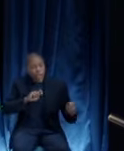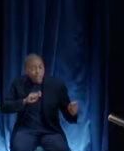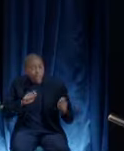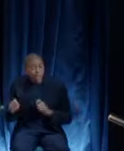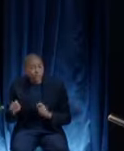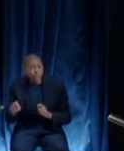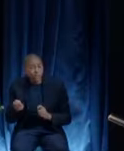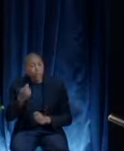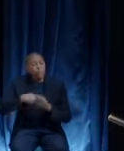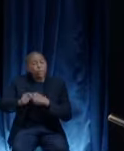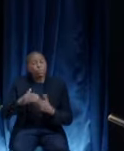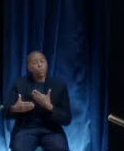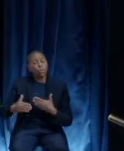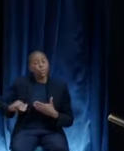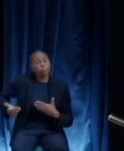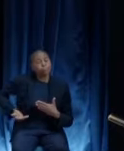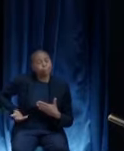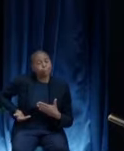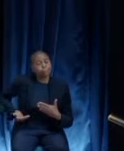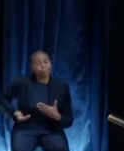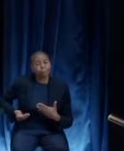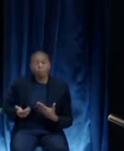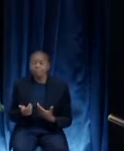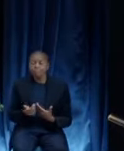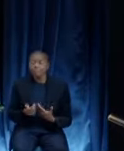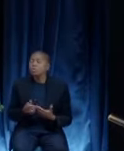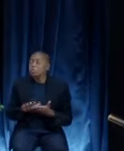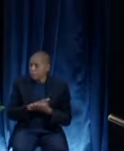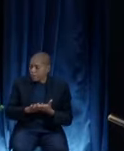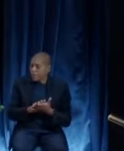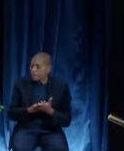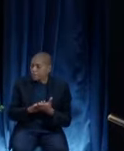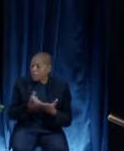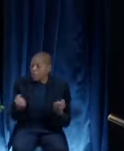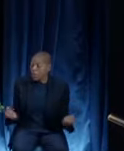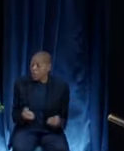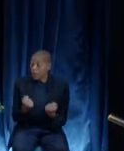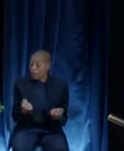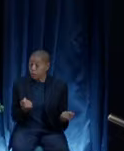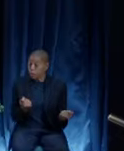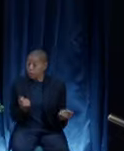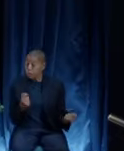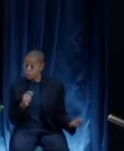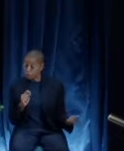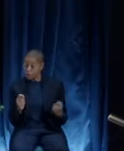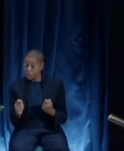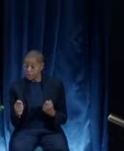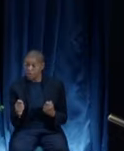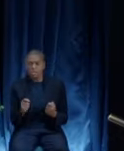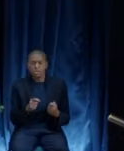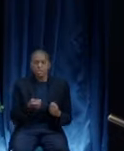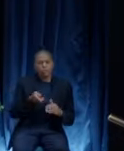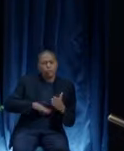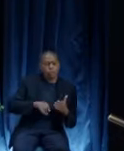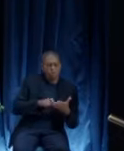commercial and aristocratic sources. So that loses, in terms of, you know, writers and artists and musicians and all that kind of thing. So you